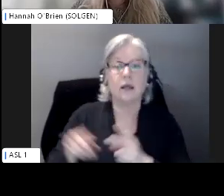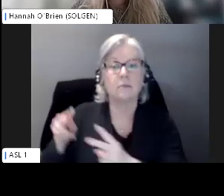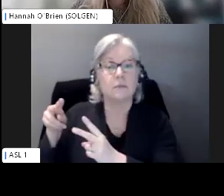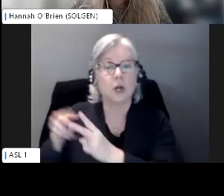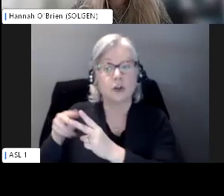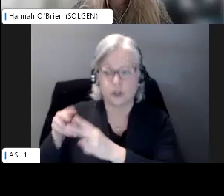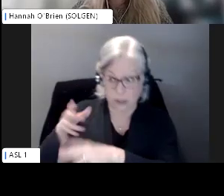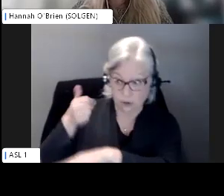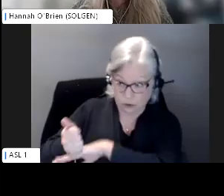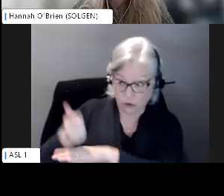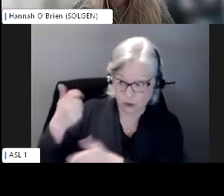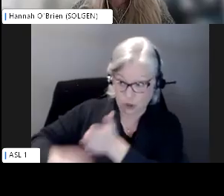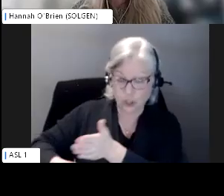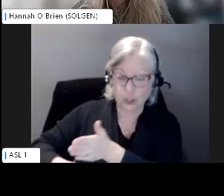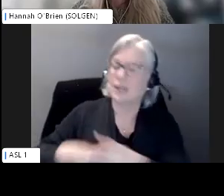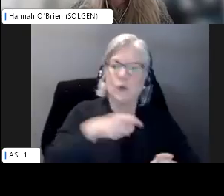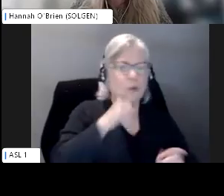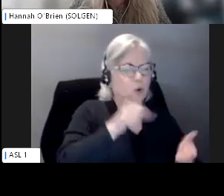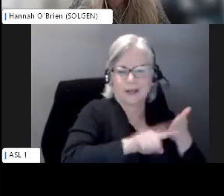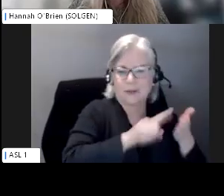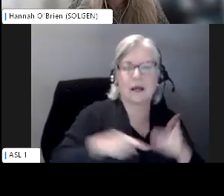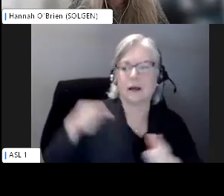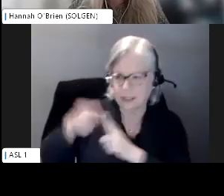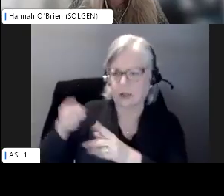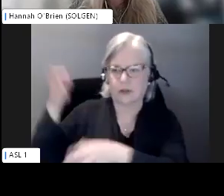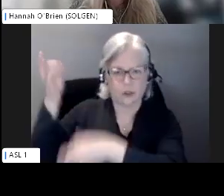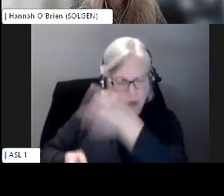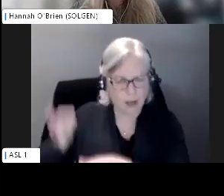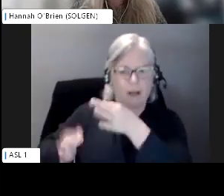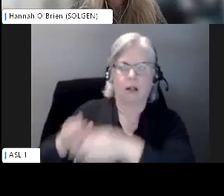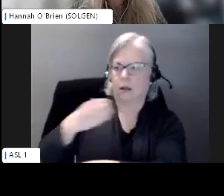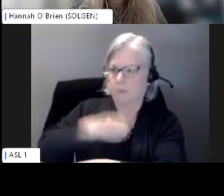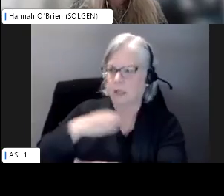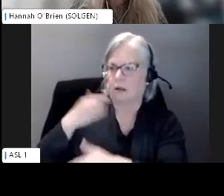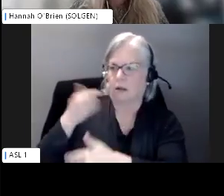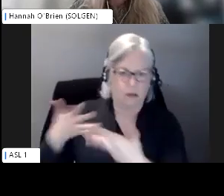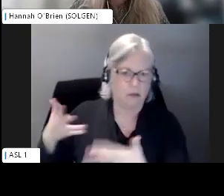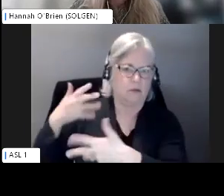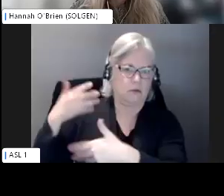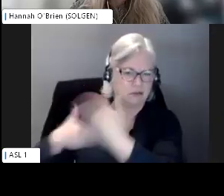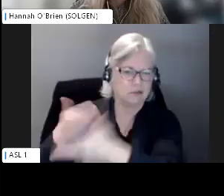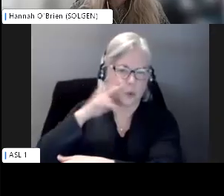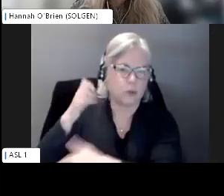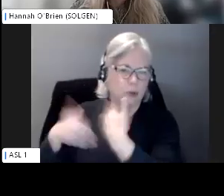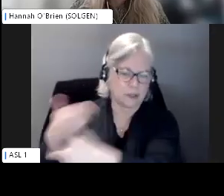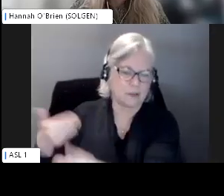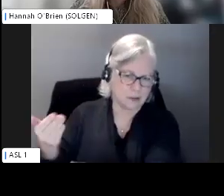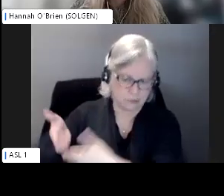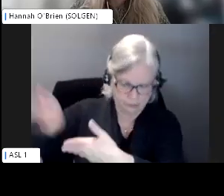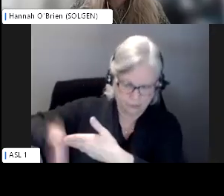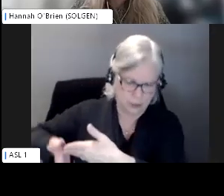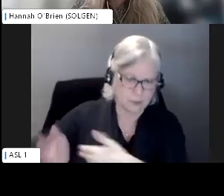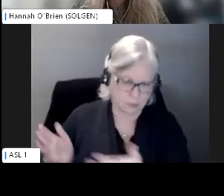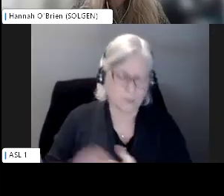occur until after the trial and any potential appeals are complete. So now that's a little